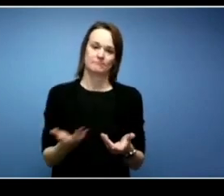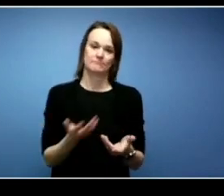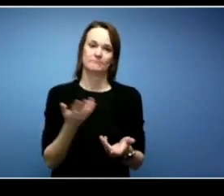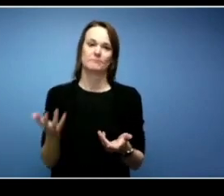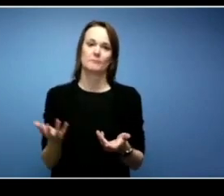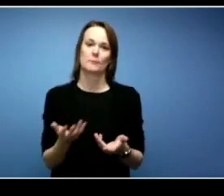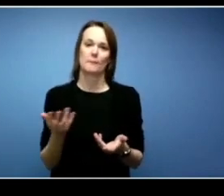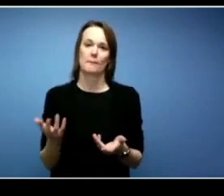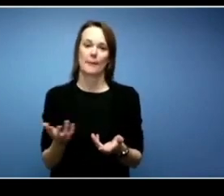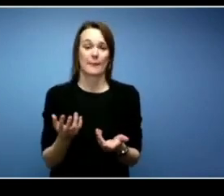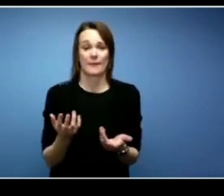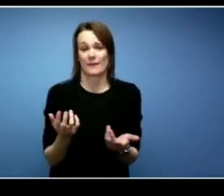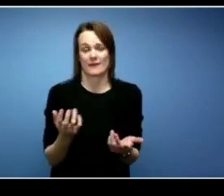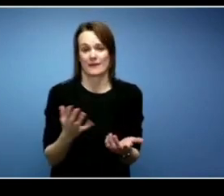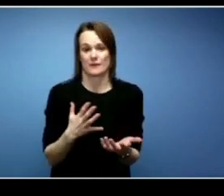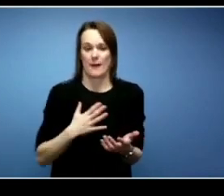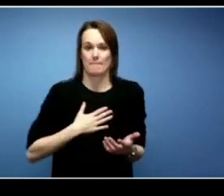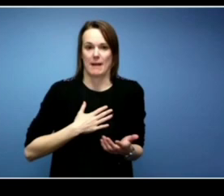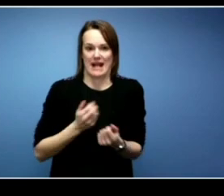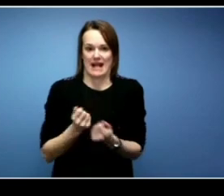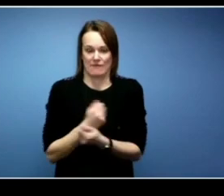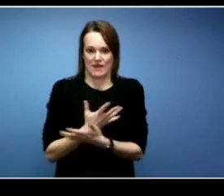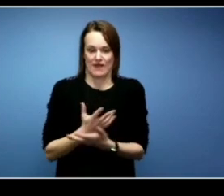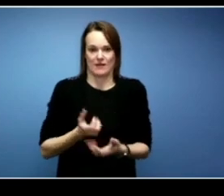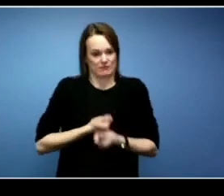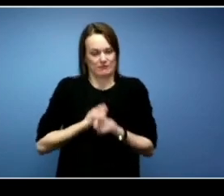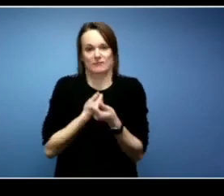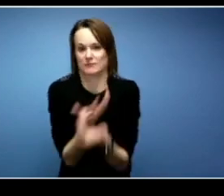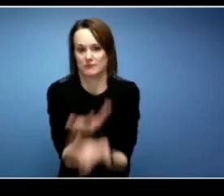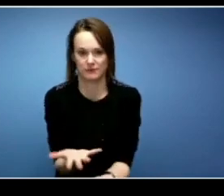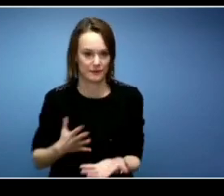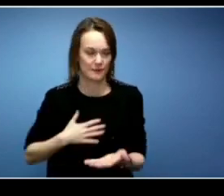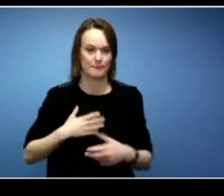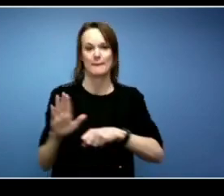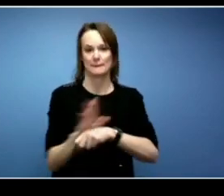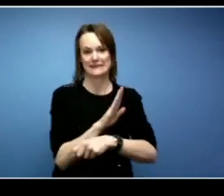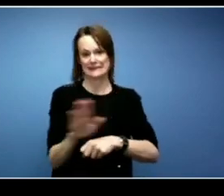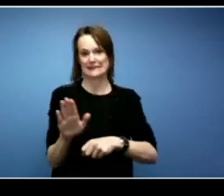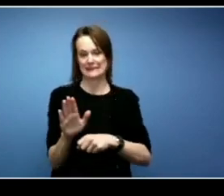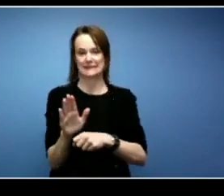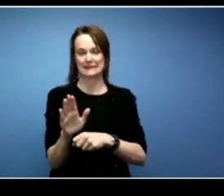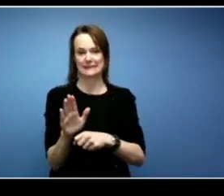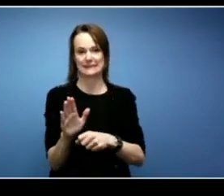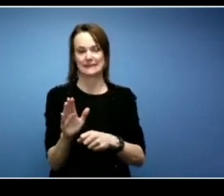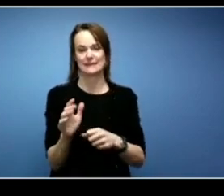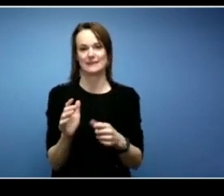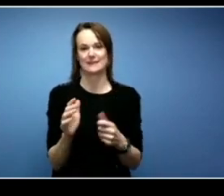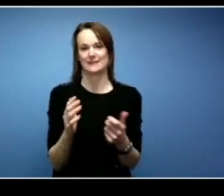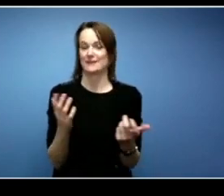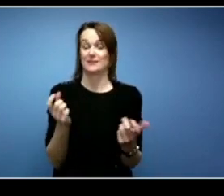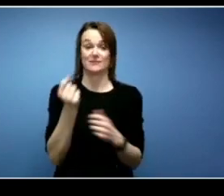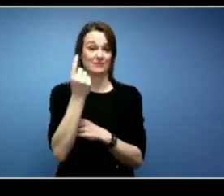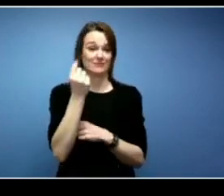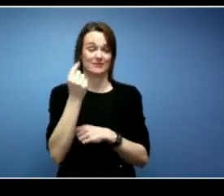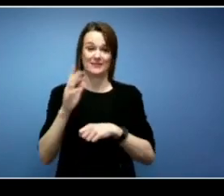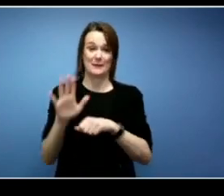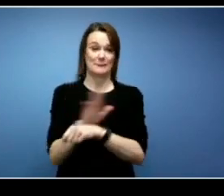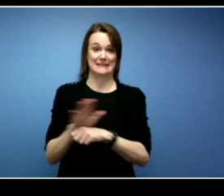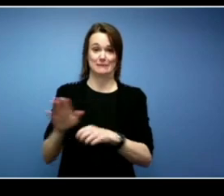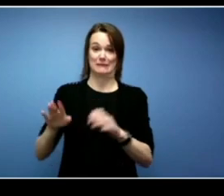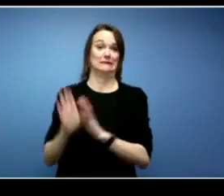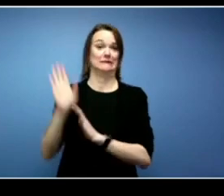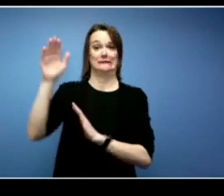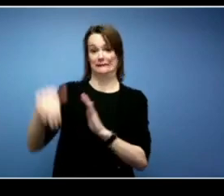with my heart and soul and putting that into the work that I do. So that's brought me on this kind of roller coaster entrepreneurial journey. So I had